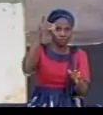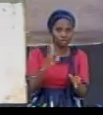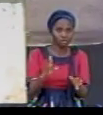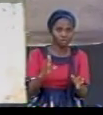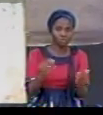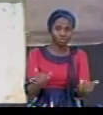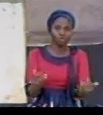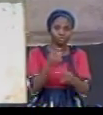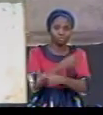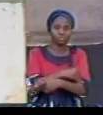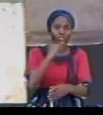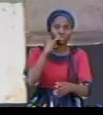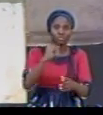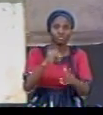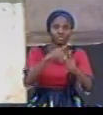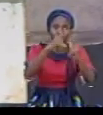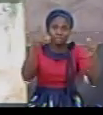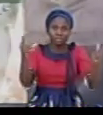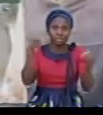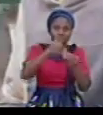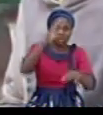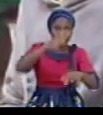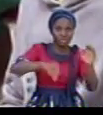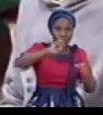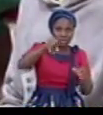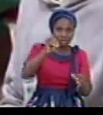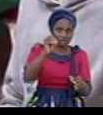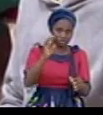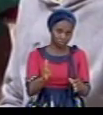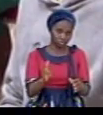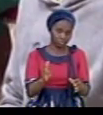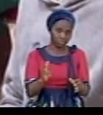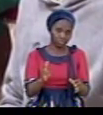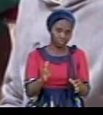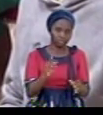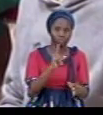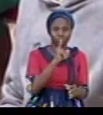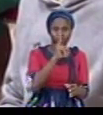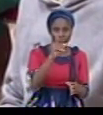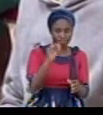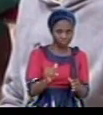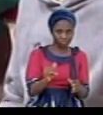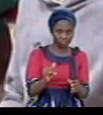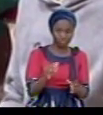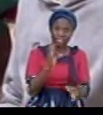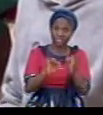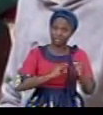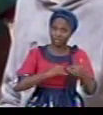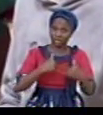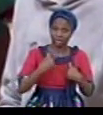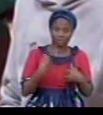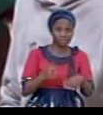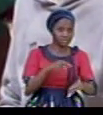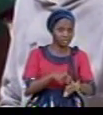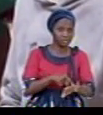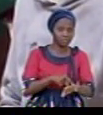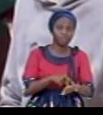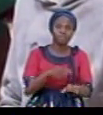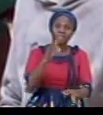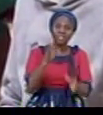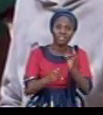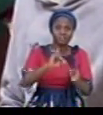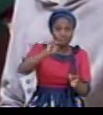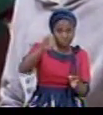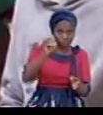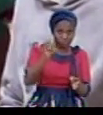greater than Job. Actually, if I had the chance, if Job were